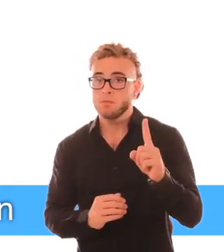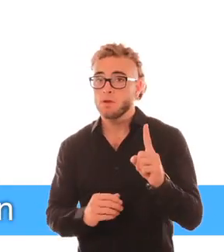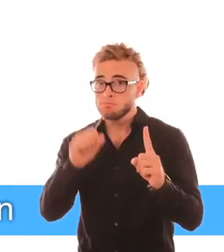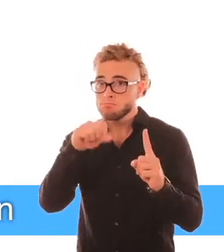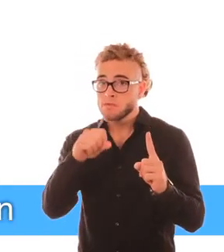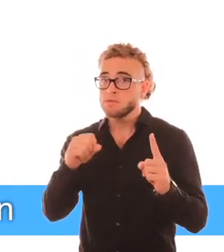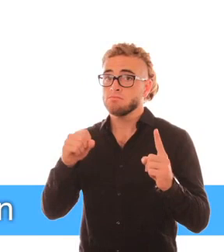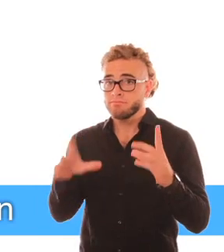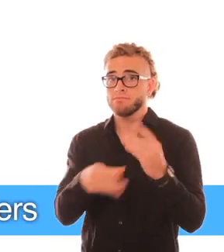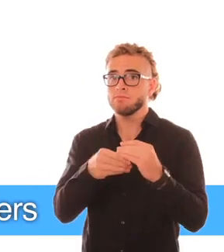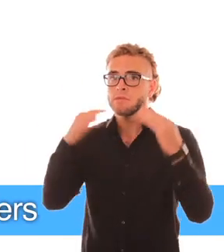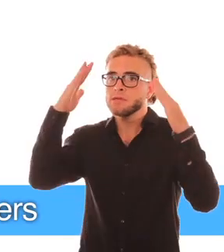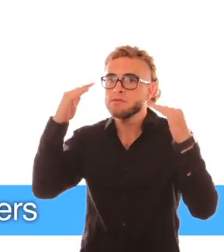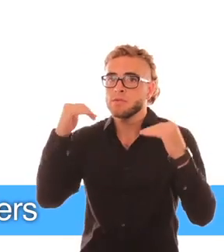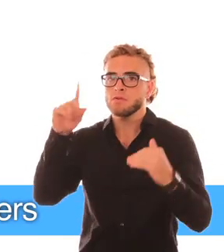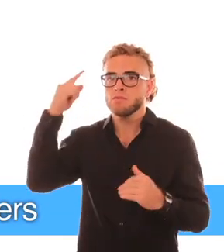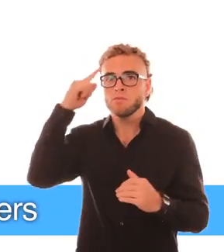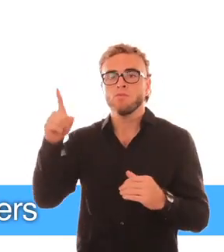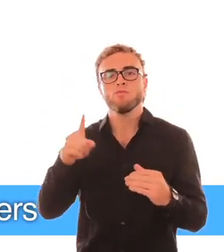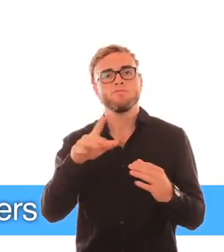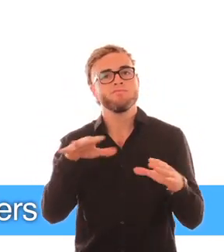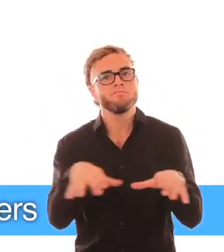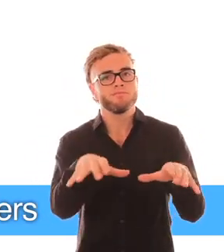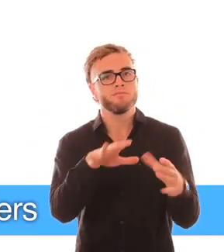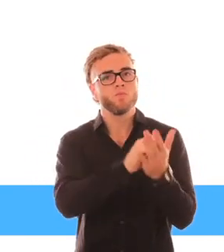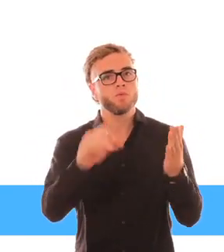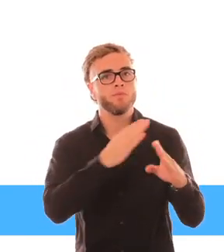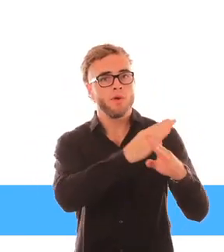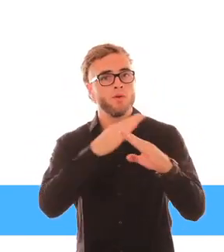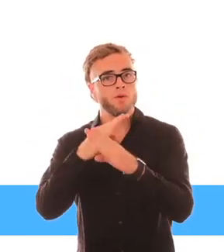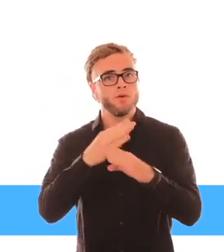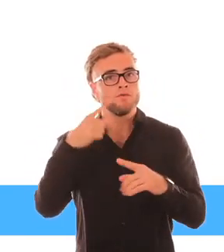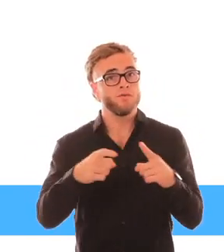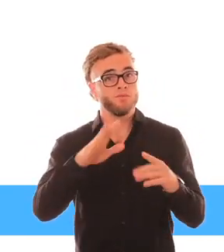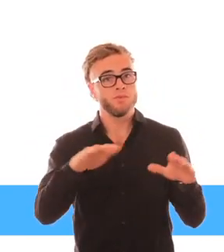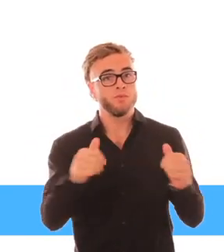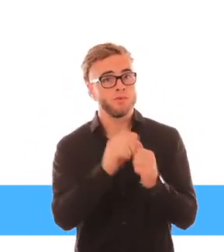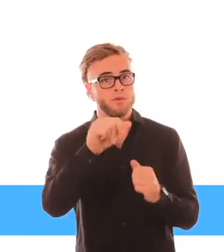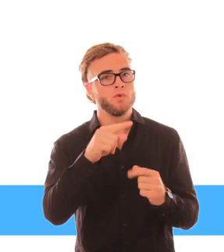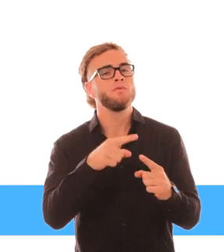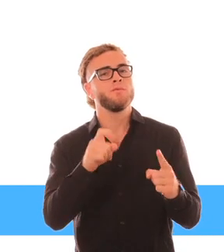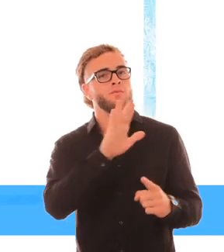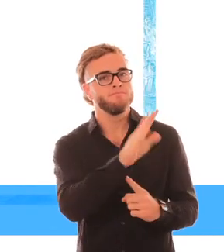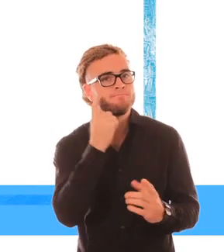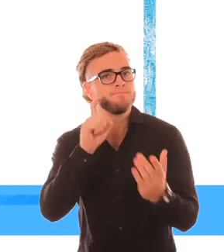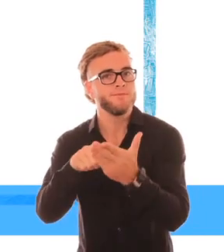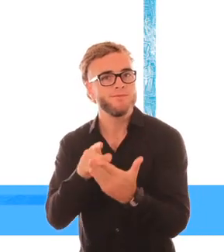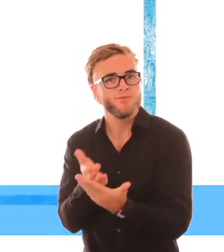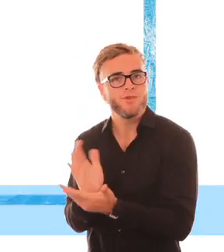additional obligations on governments to take action to remove the barriers keeping children with disabilities from realizing their rights.